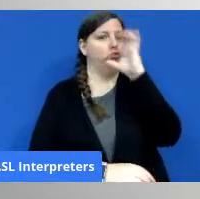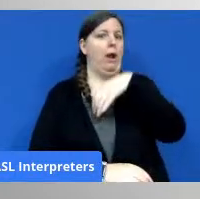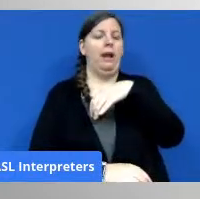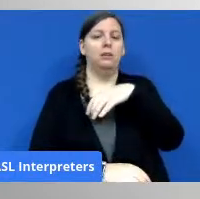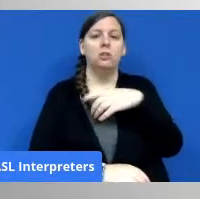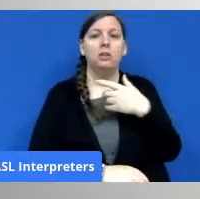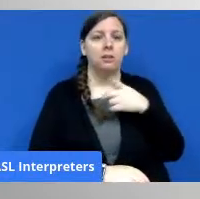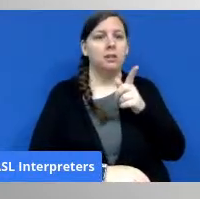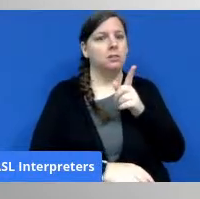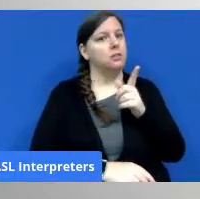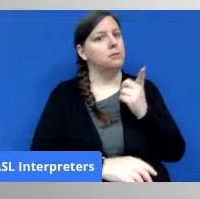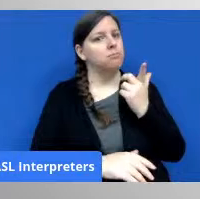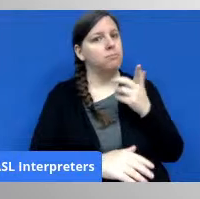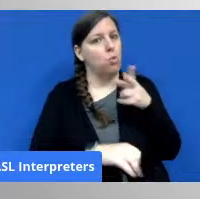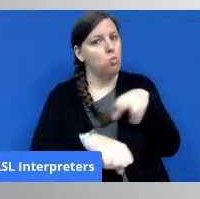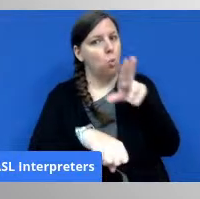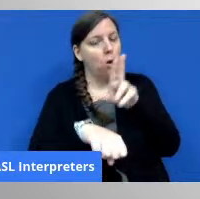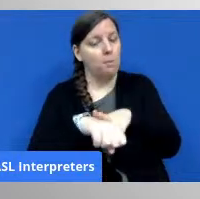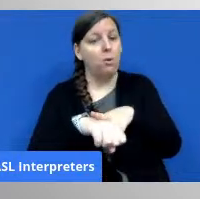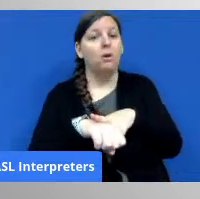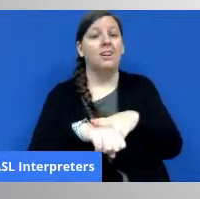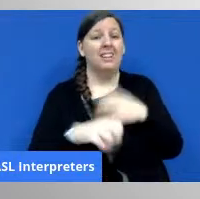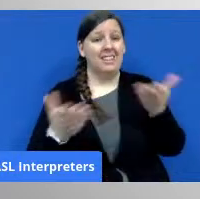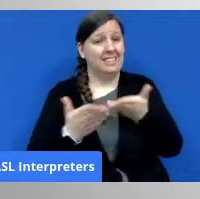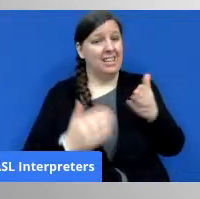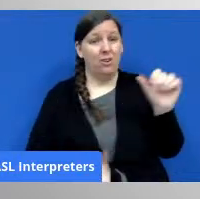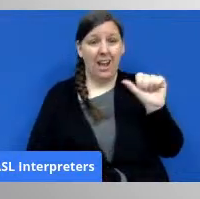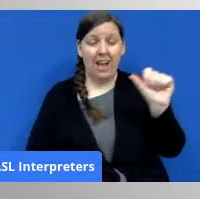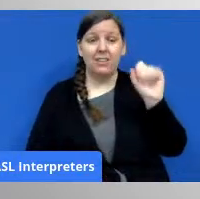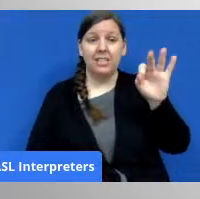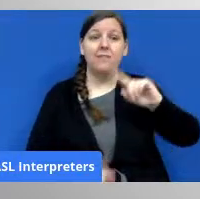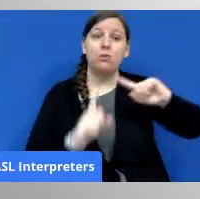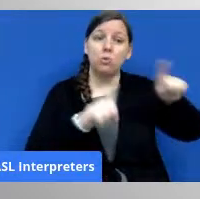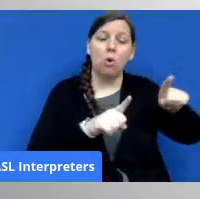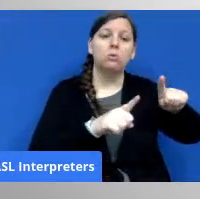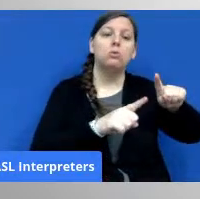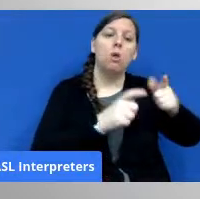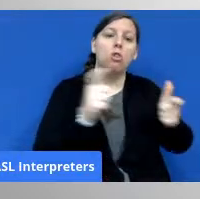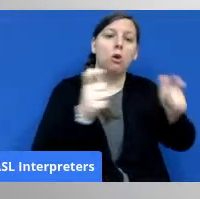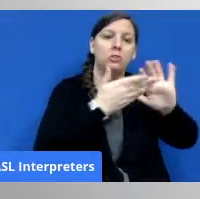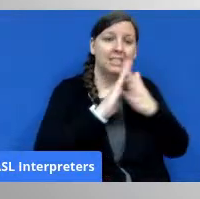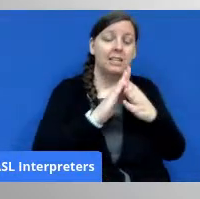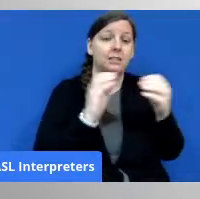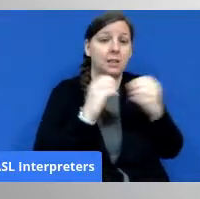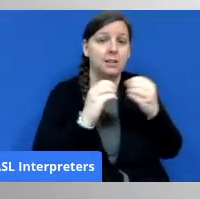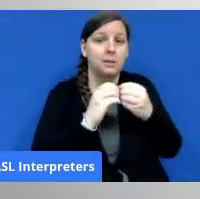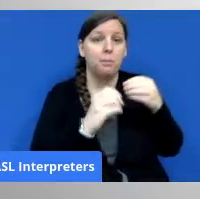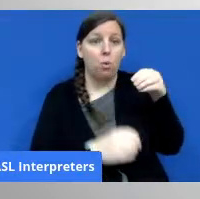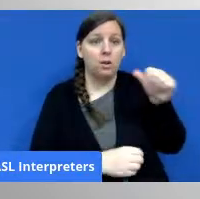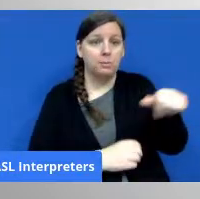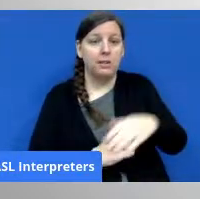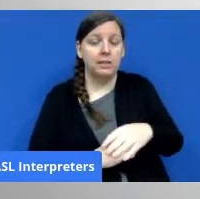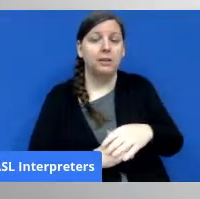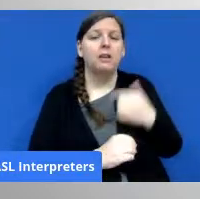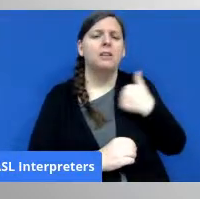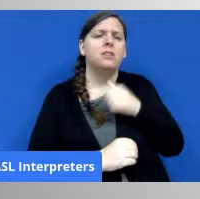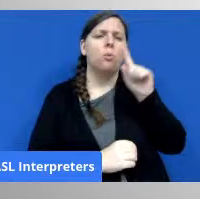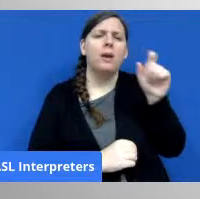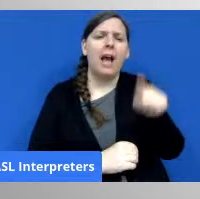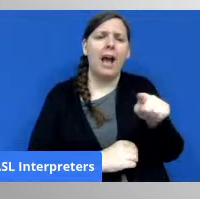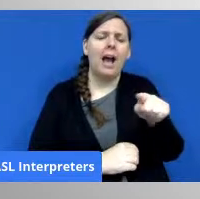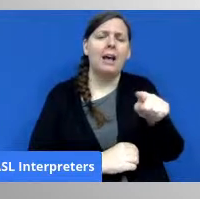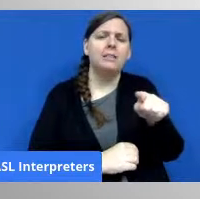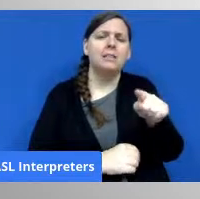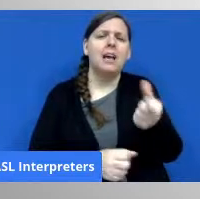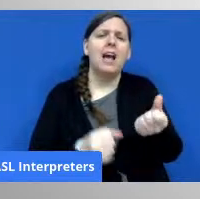go to major urban centers, this becomes even more expensive. We also asked, in addition to costs, when we surveyed centers, how